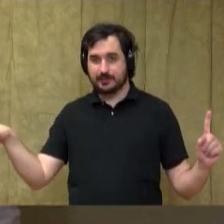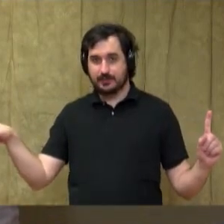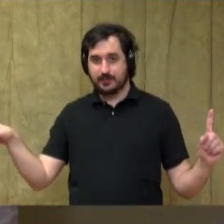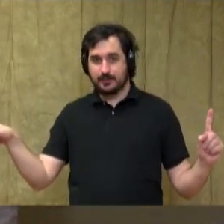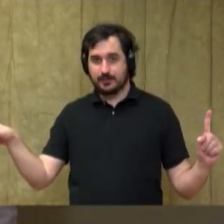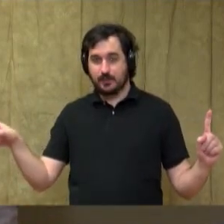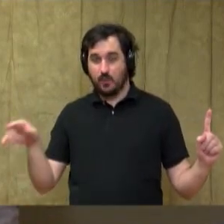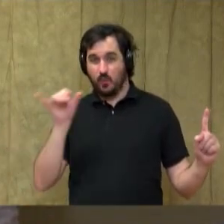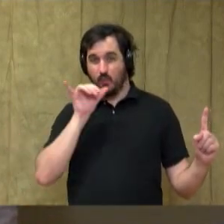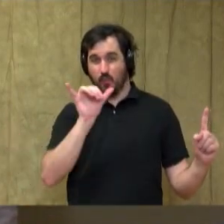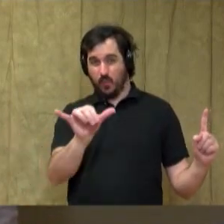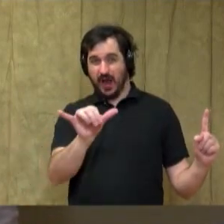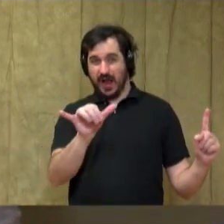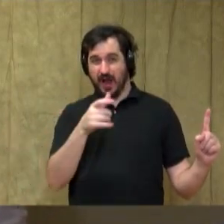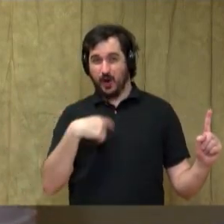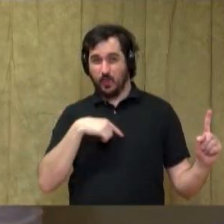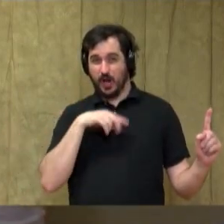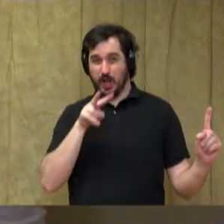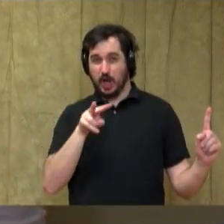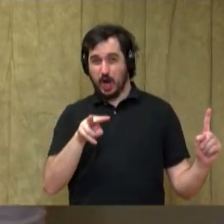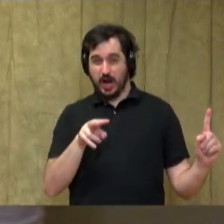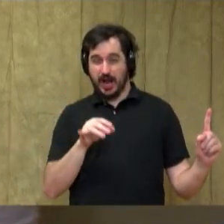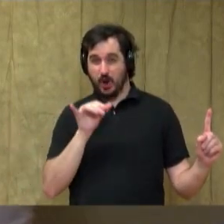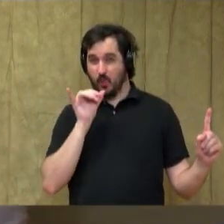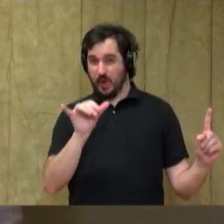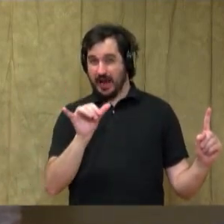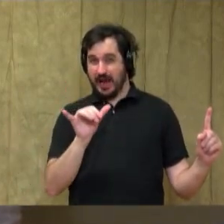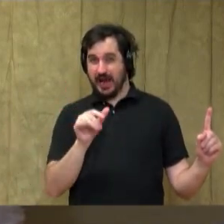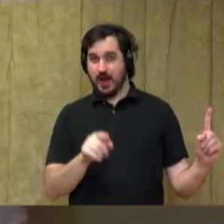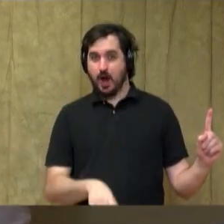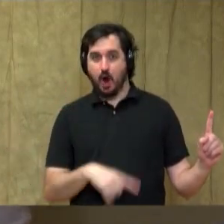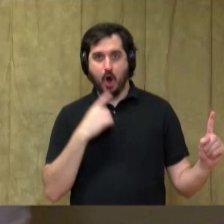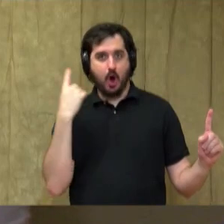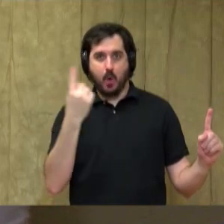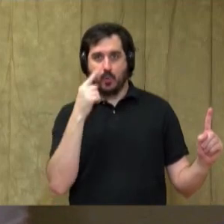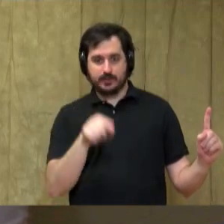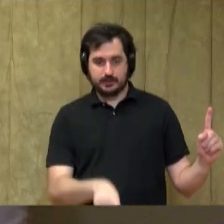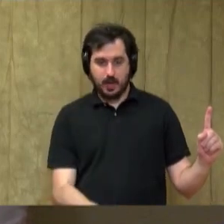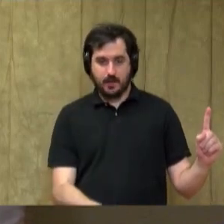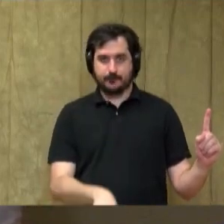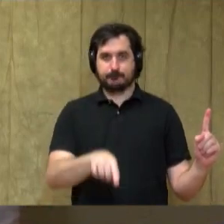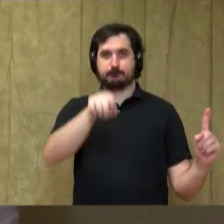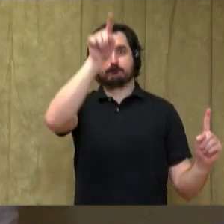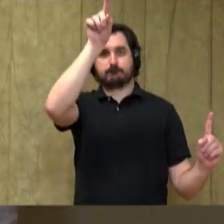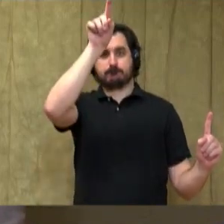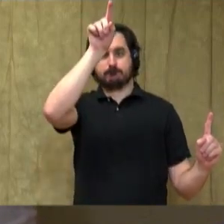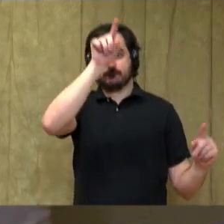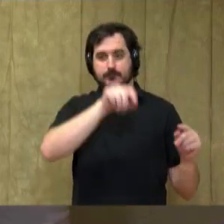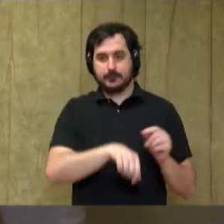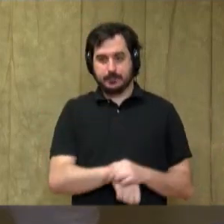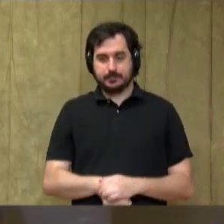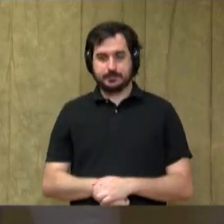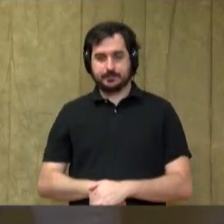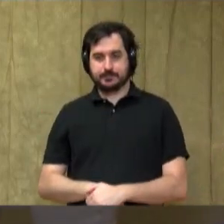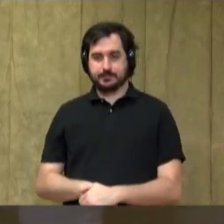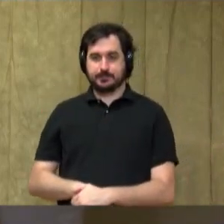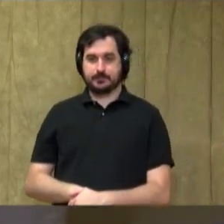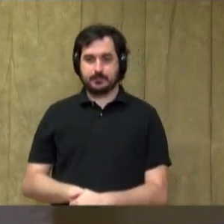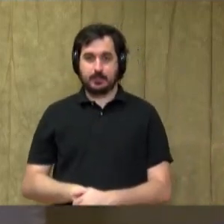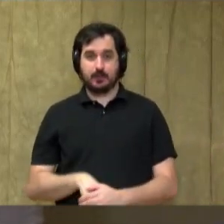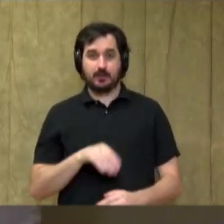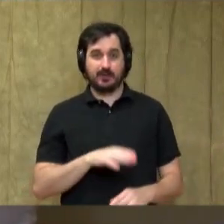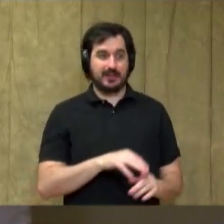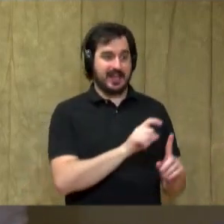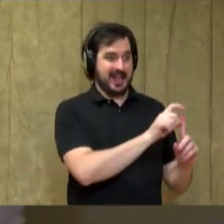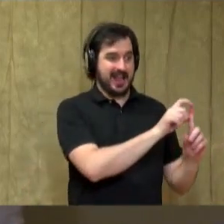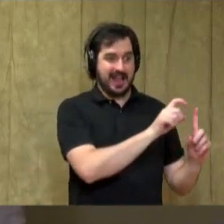the y that we're looking at, our y coordinate, is going to be the vertical line. On those